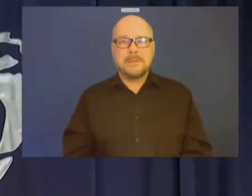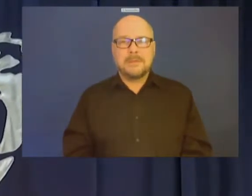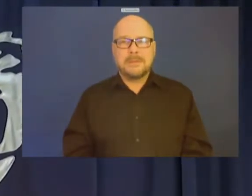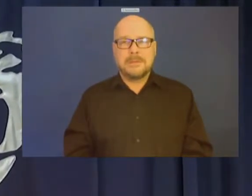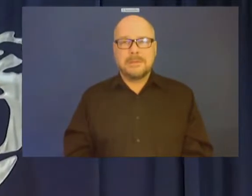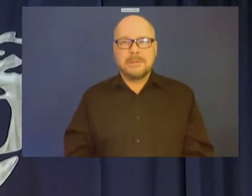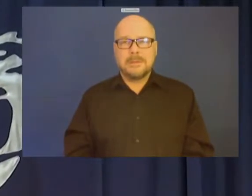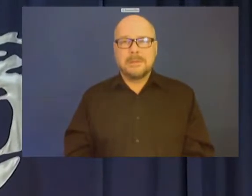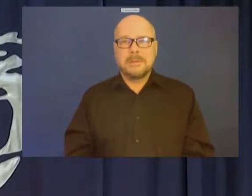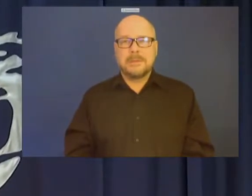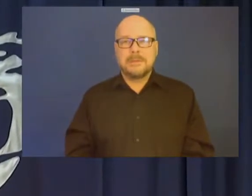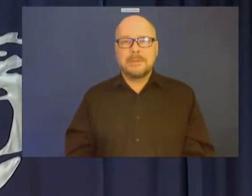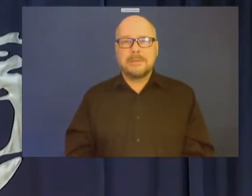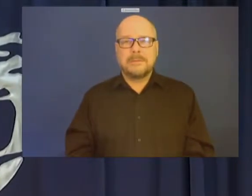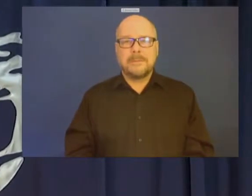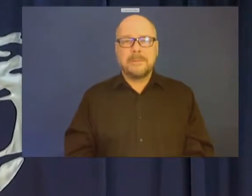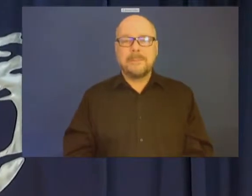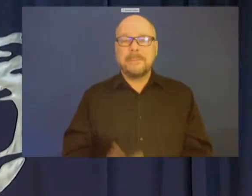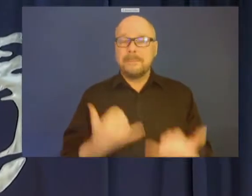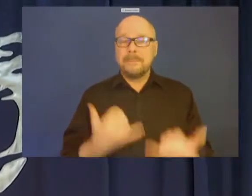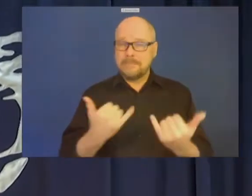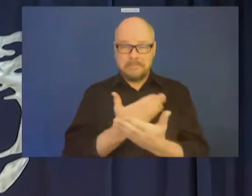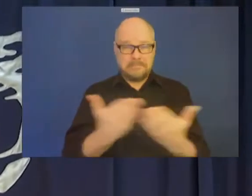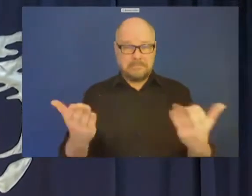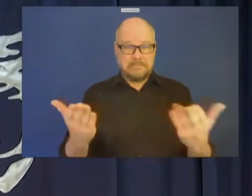You may be seated.